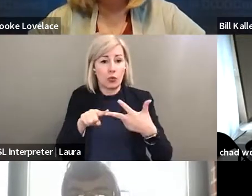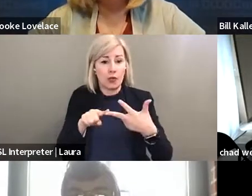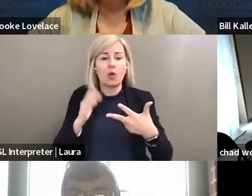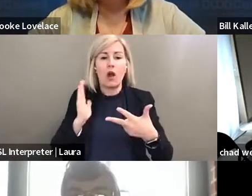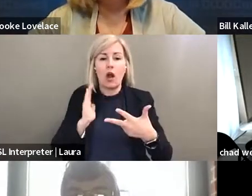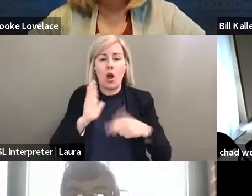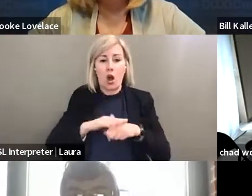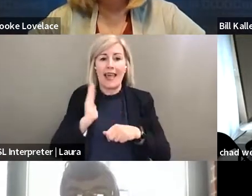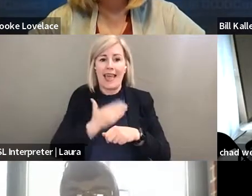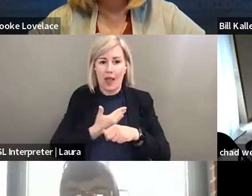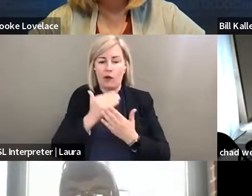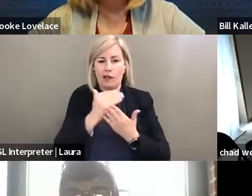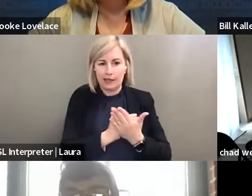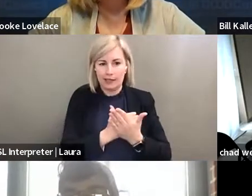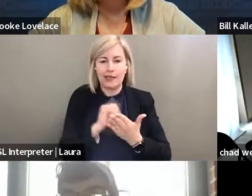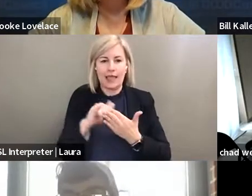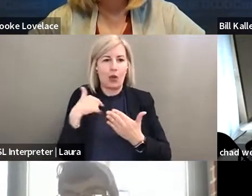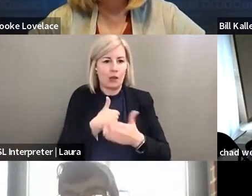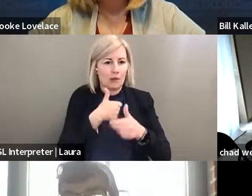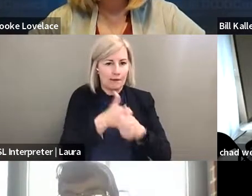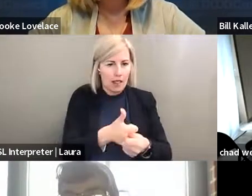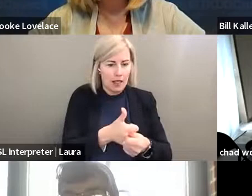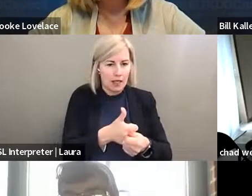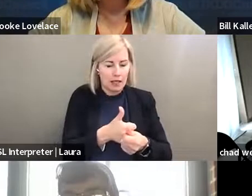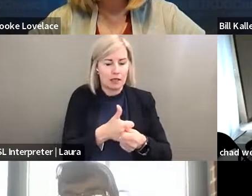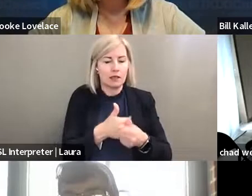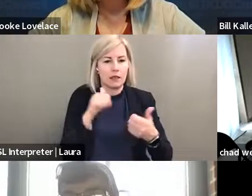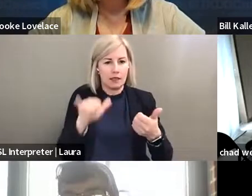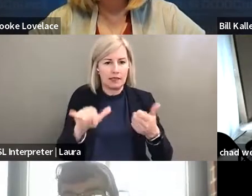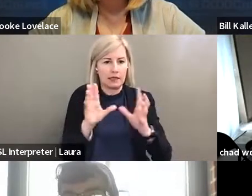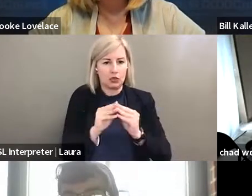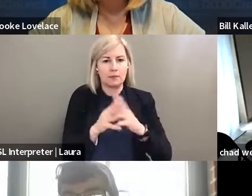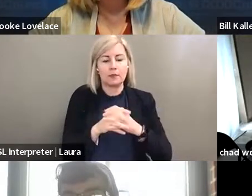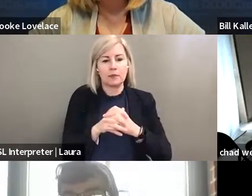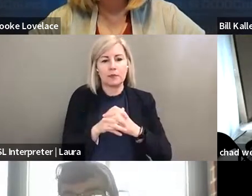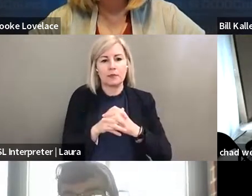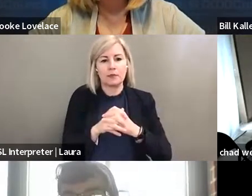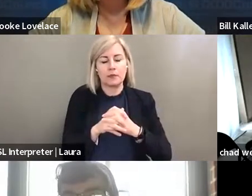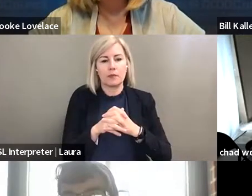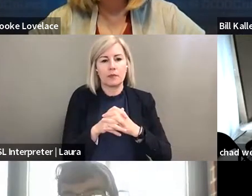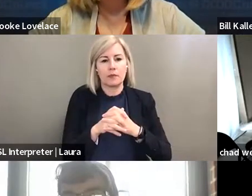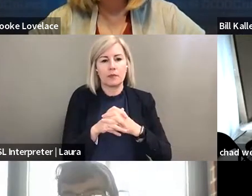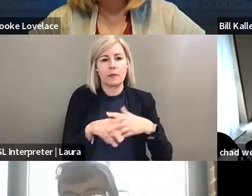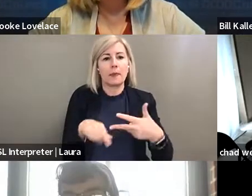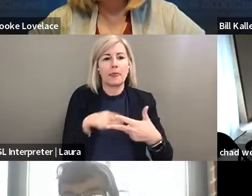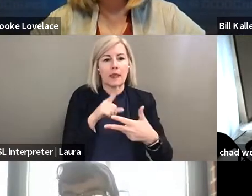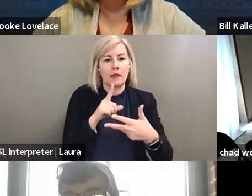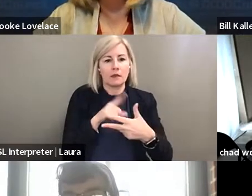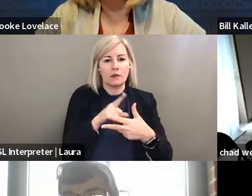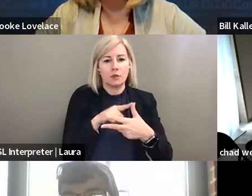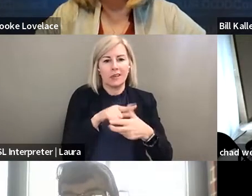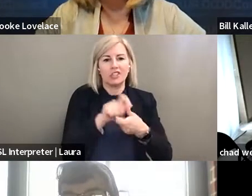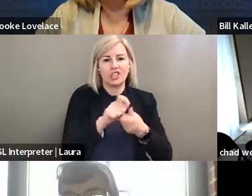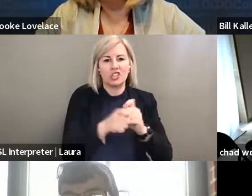list that we had been following this week or this session. One of those changes the definition